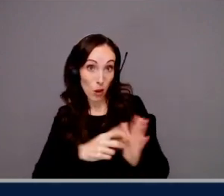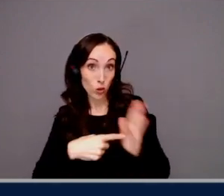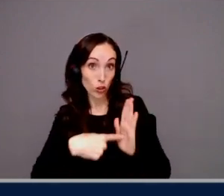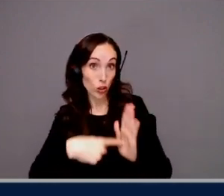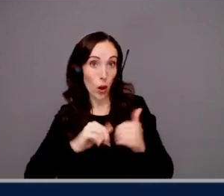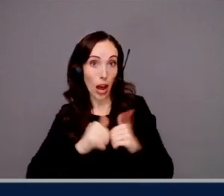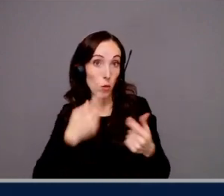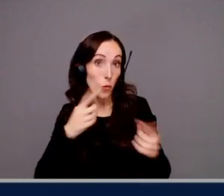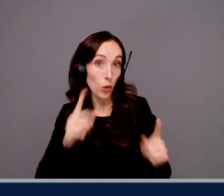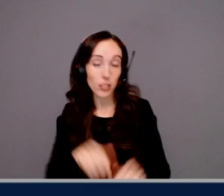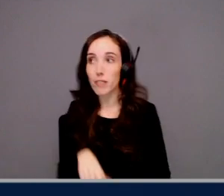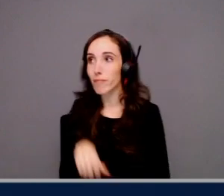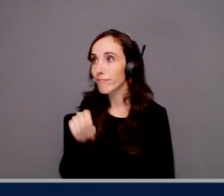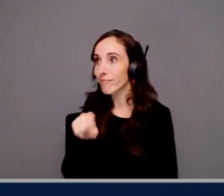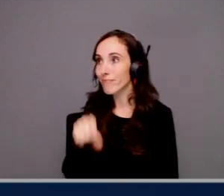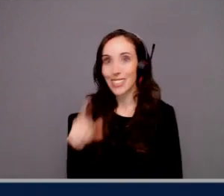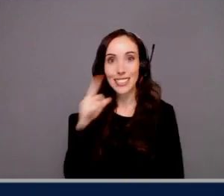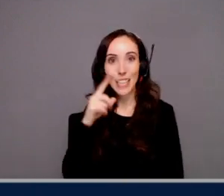us? Sounds good. Let's do it.